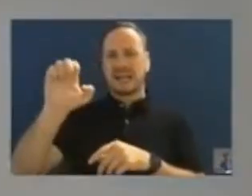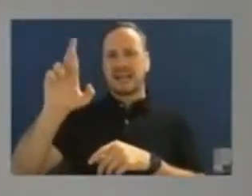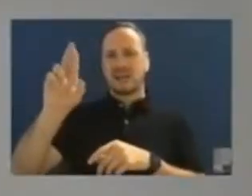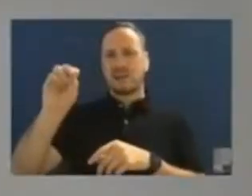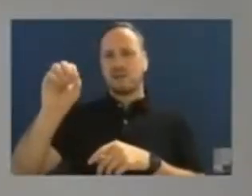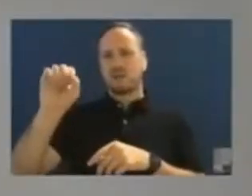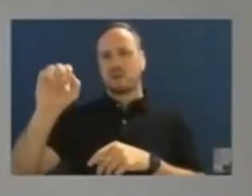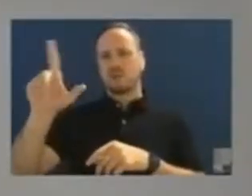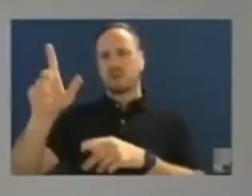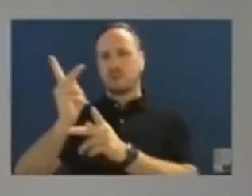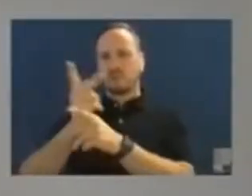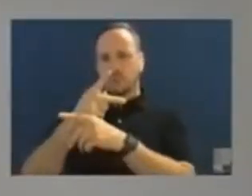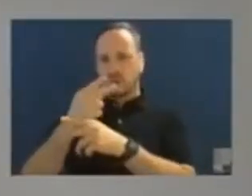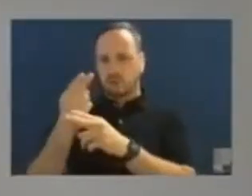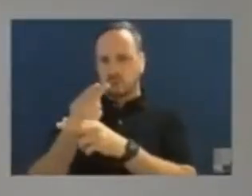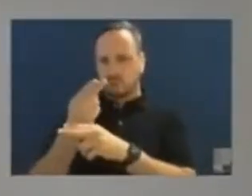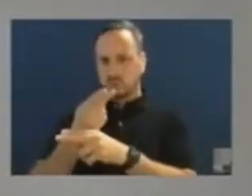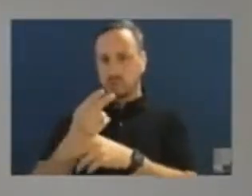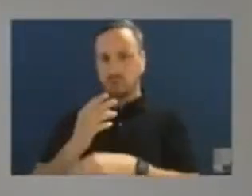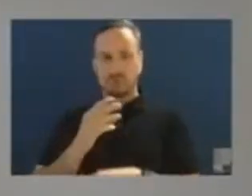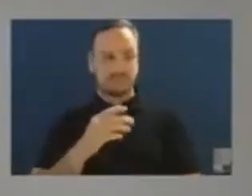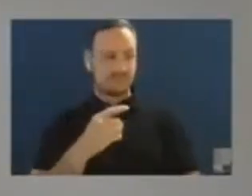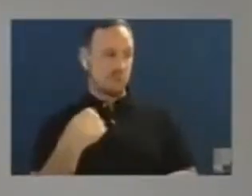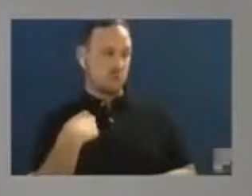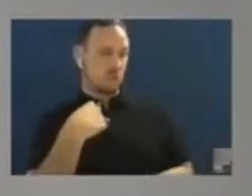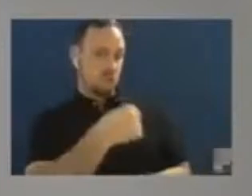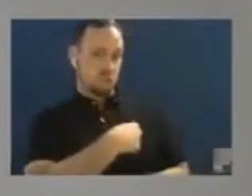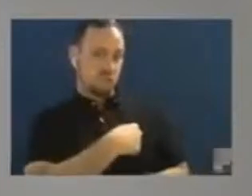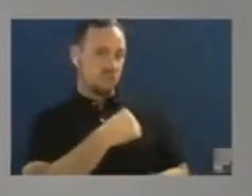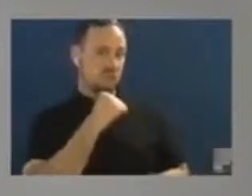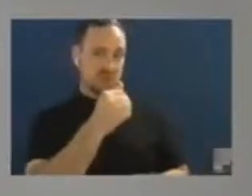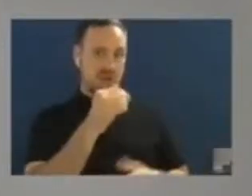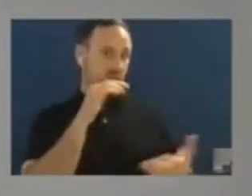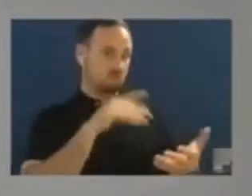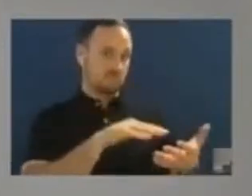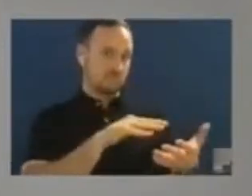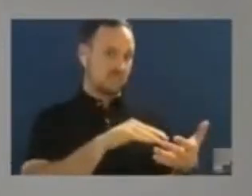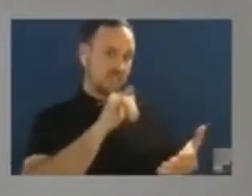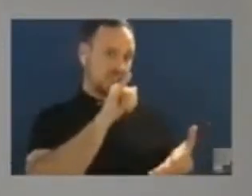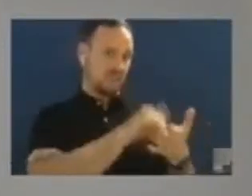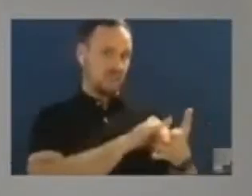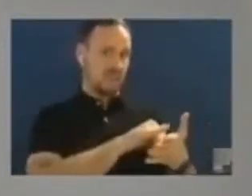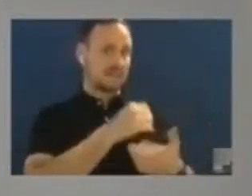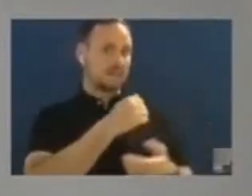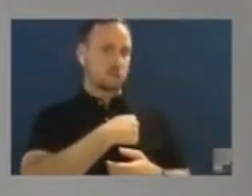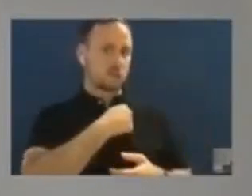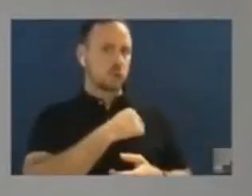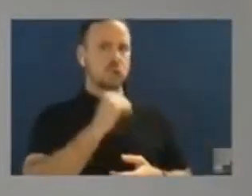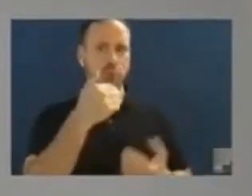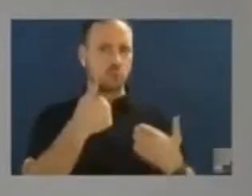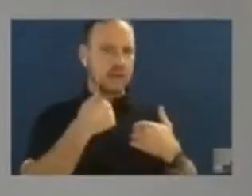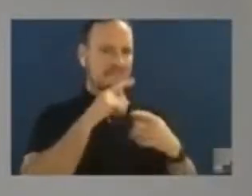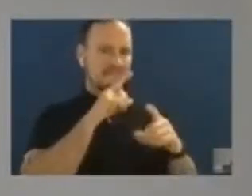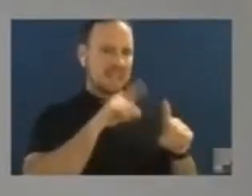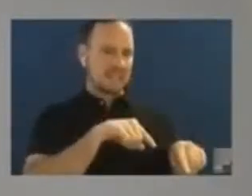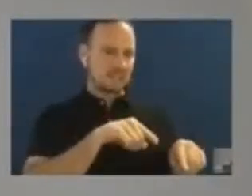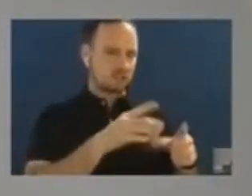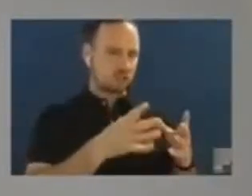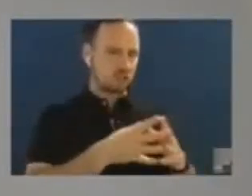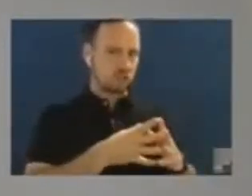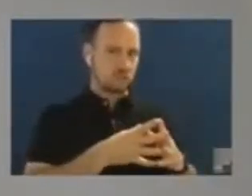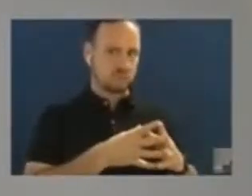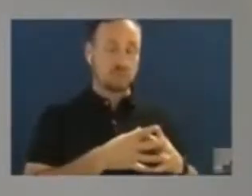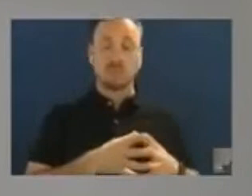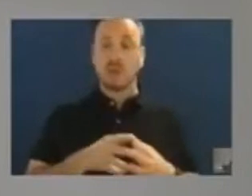have not studied that. I apologize. I don't have an answer for you on that one. Okay. That'll be all my questions. Thank